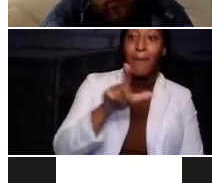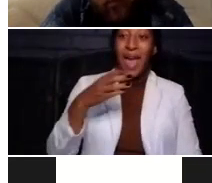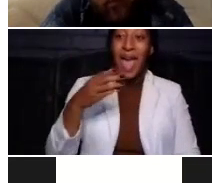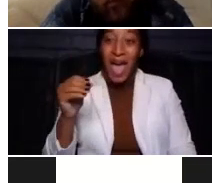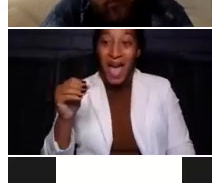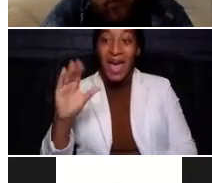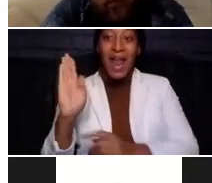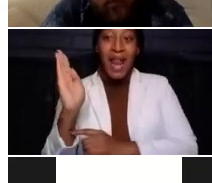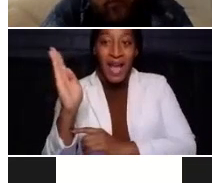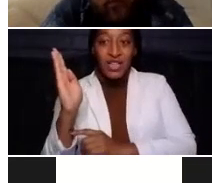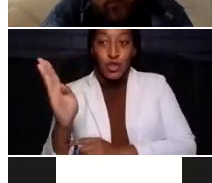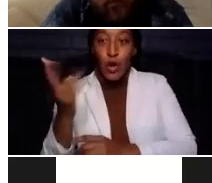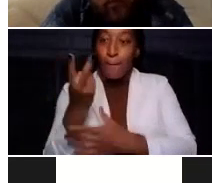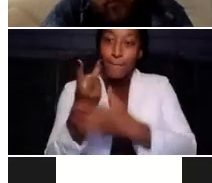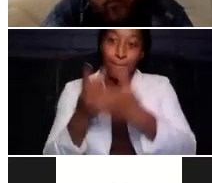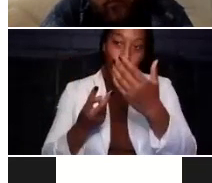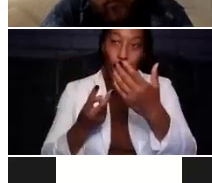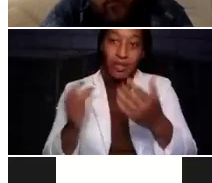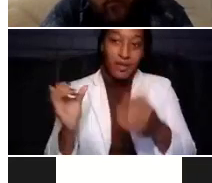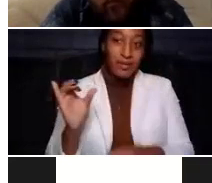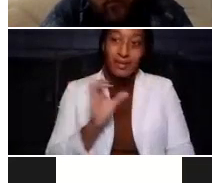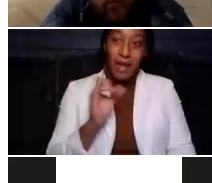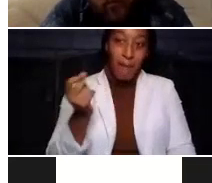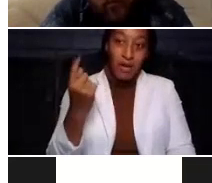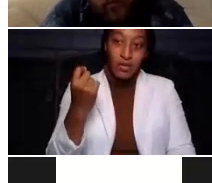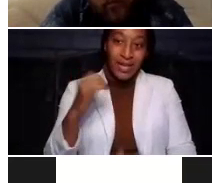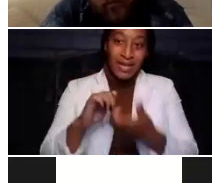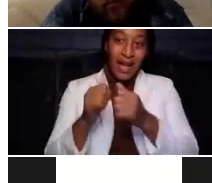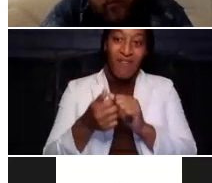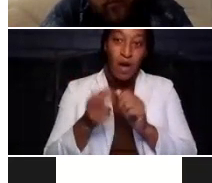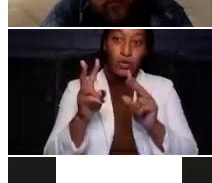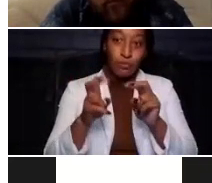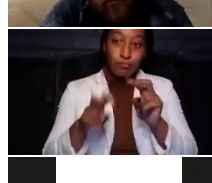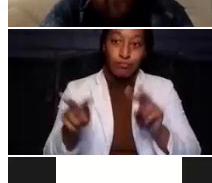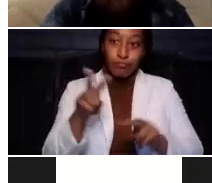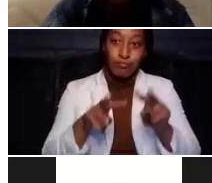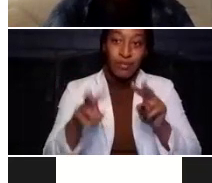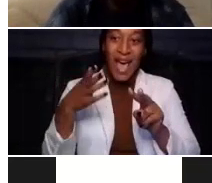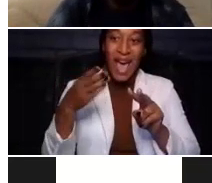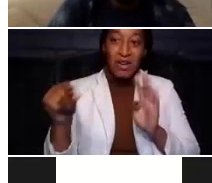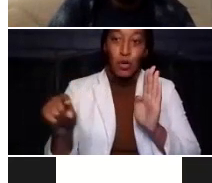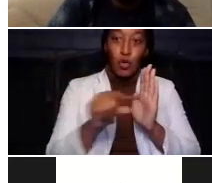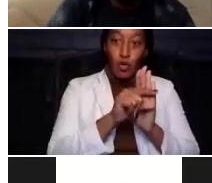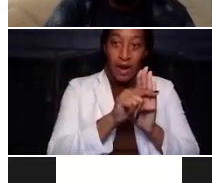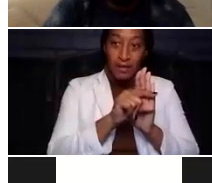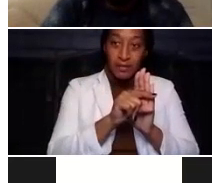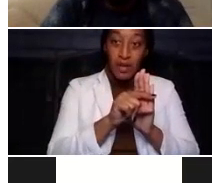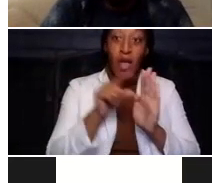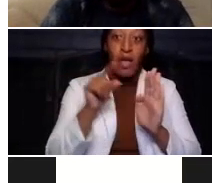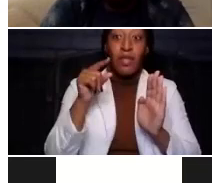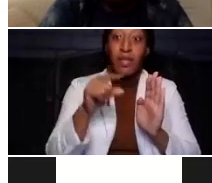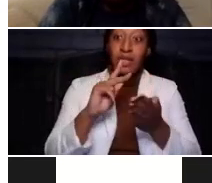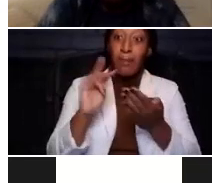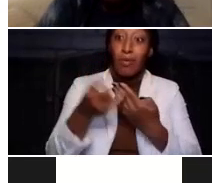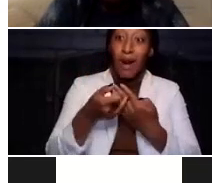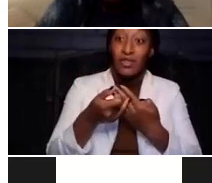class you're in, all right? But what I'm looking for is pretty much the same, okay? So the project is worth 100 points. When you